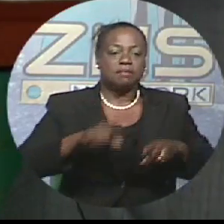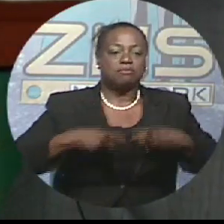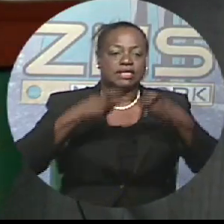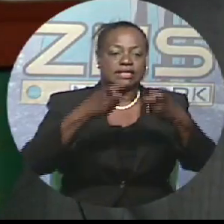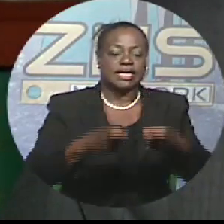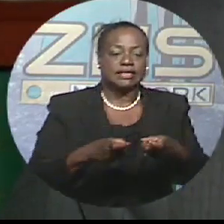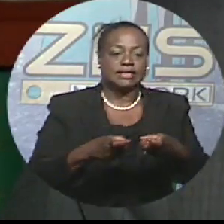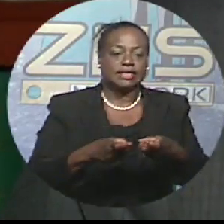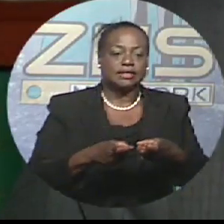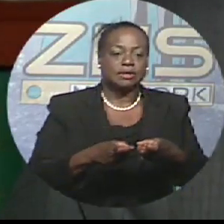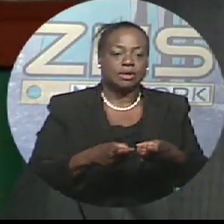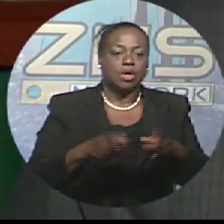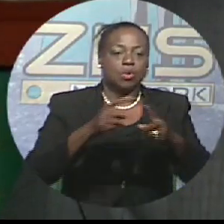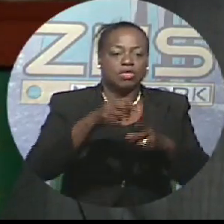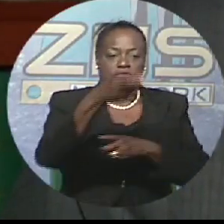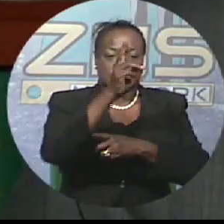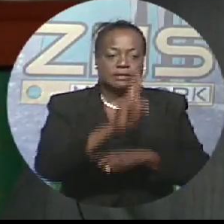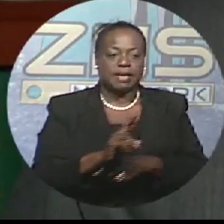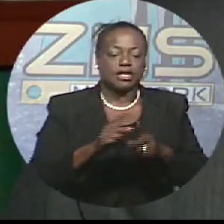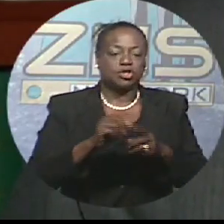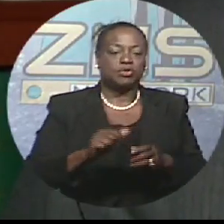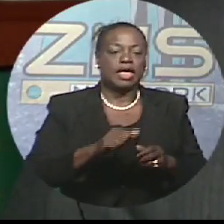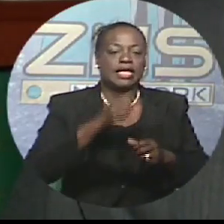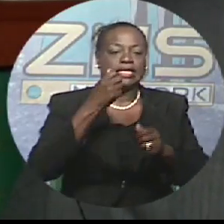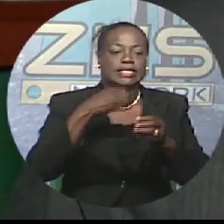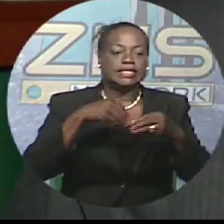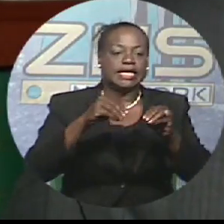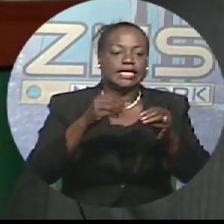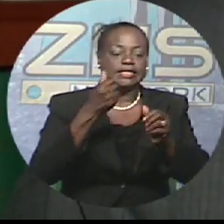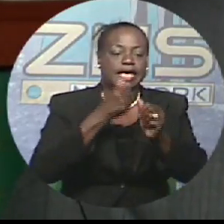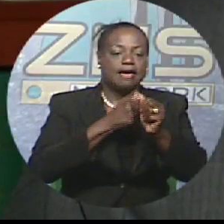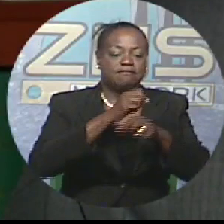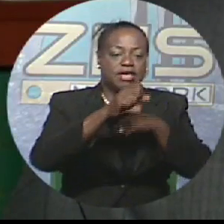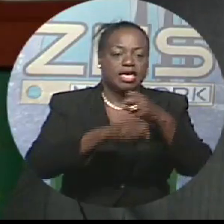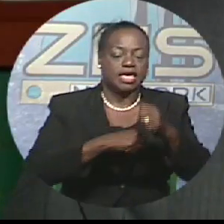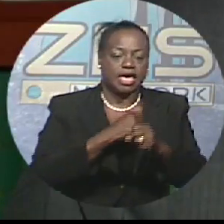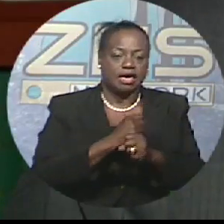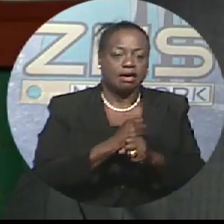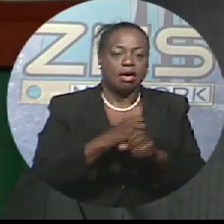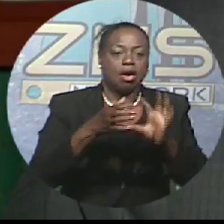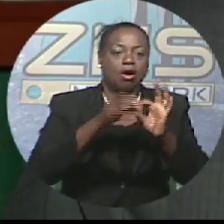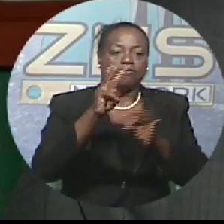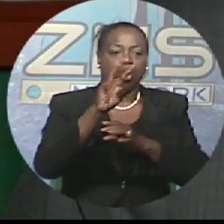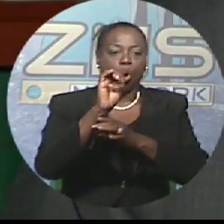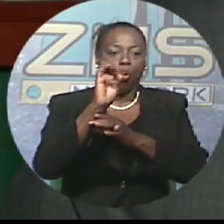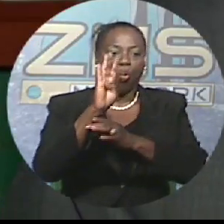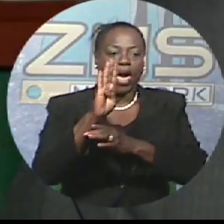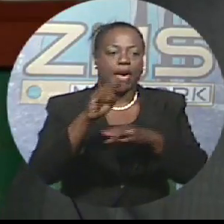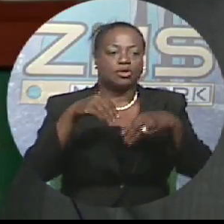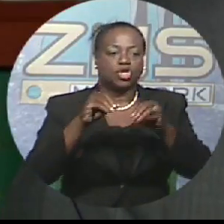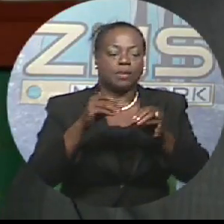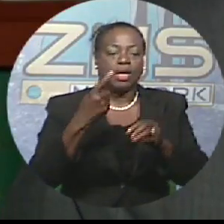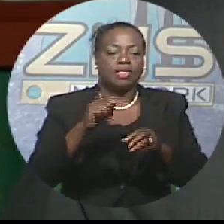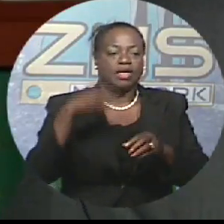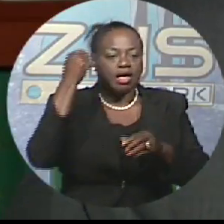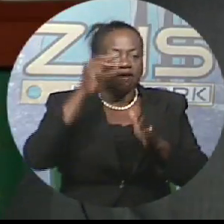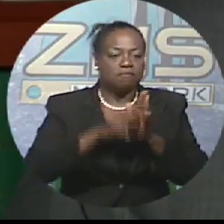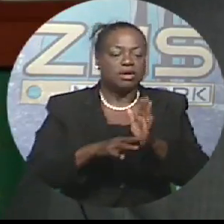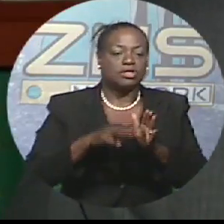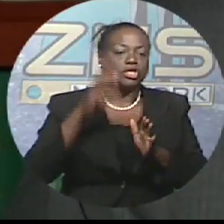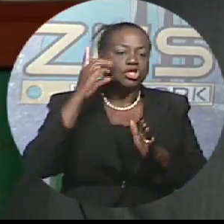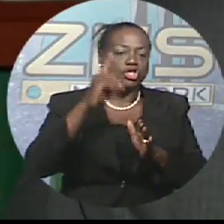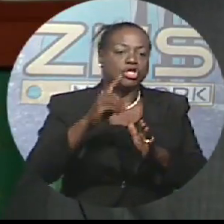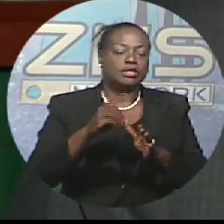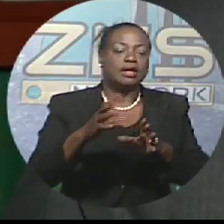presented with respect to the annual sales of the web shop industry, the government should be able to receive